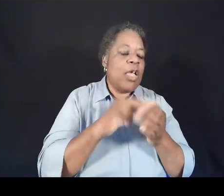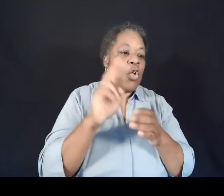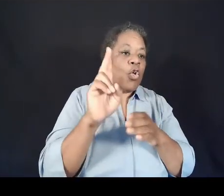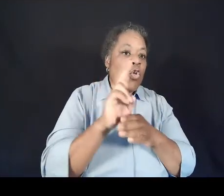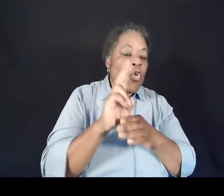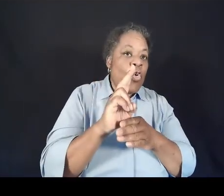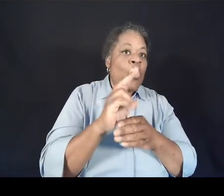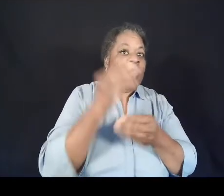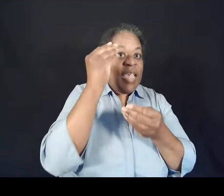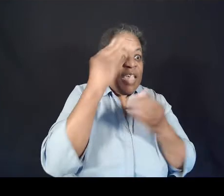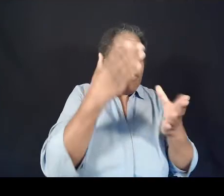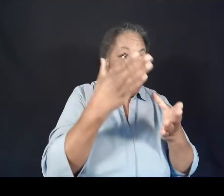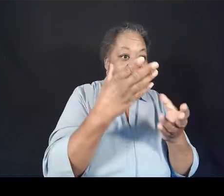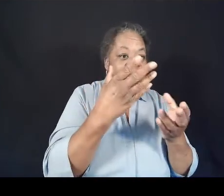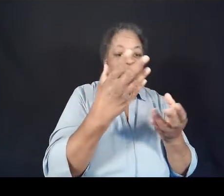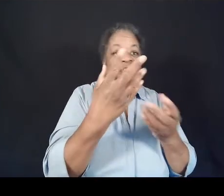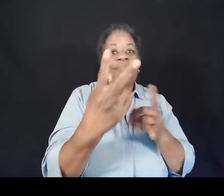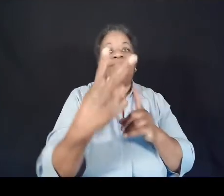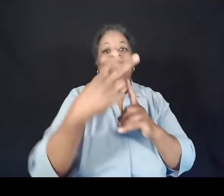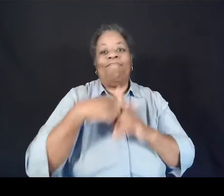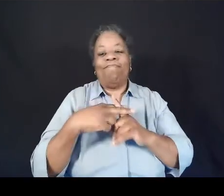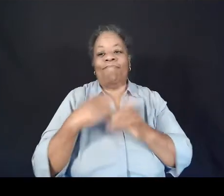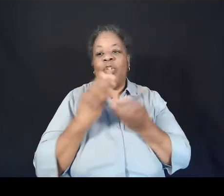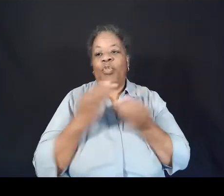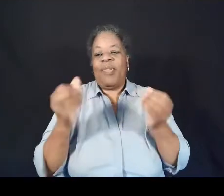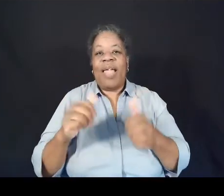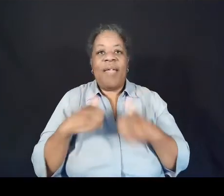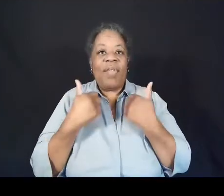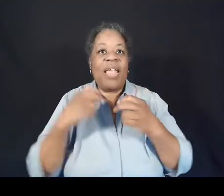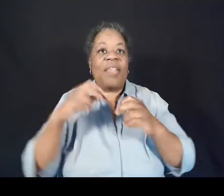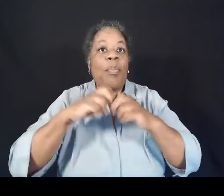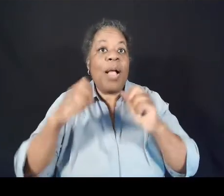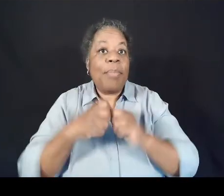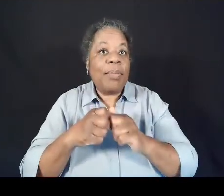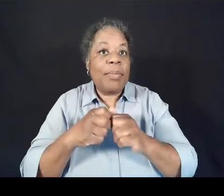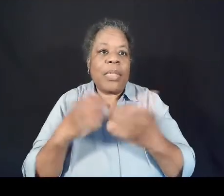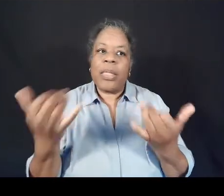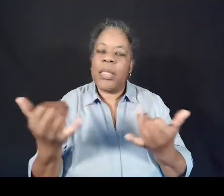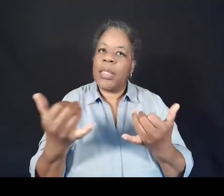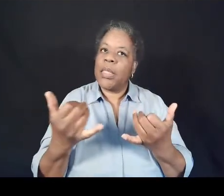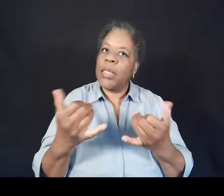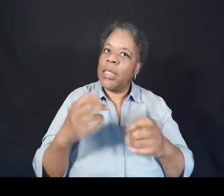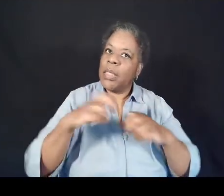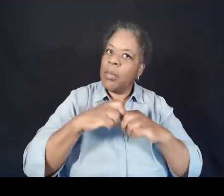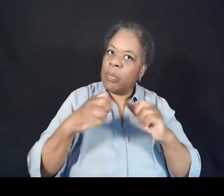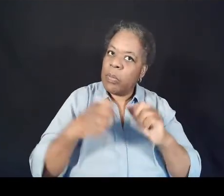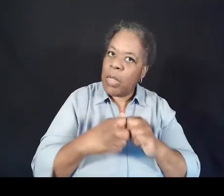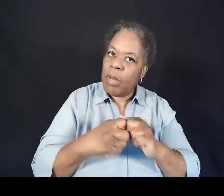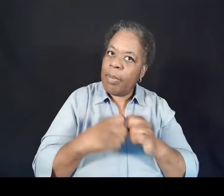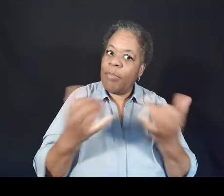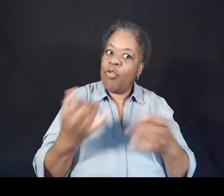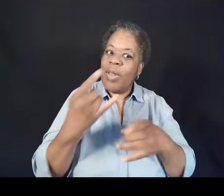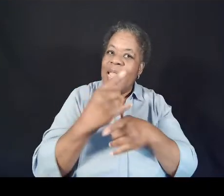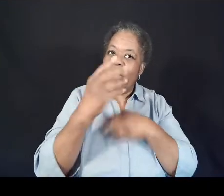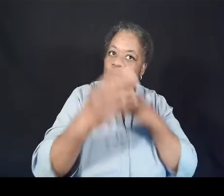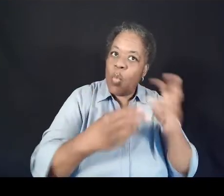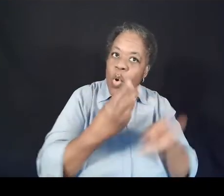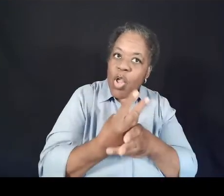problems. Now, unfortunately, in today's world, we have a lot more knowledge than